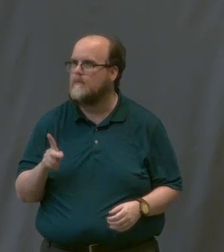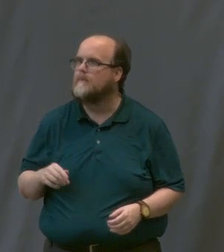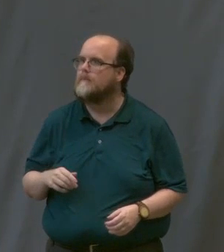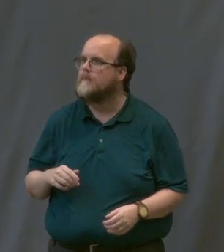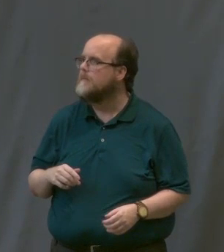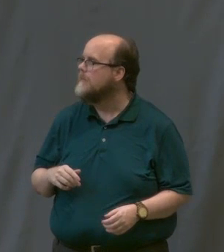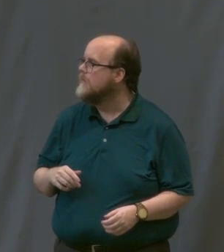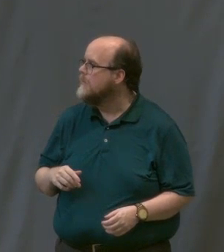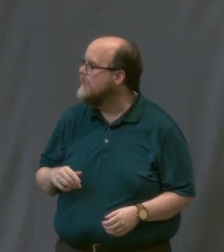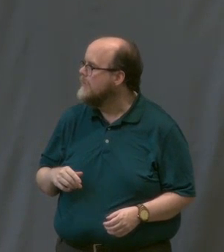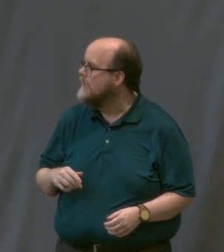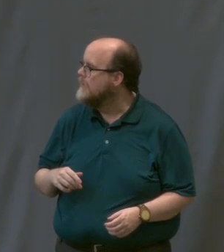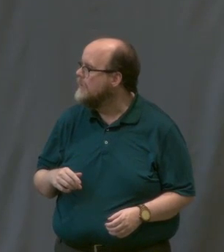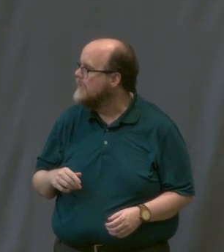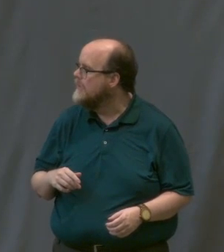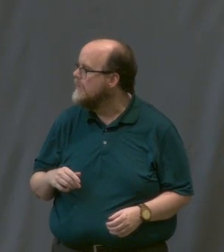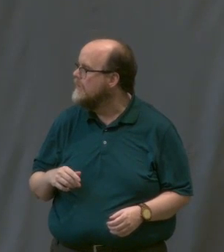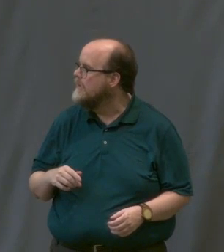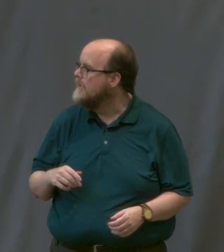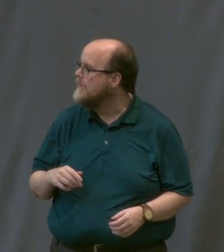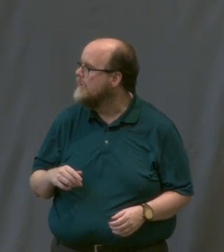get this last.